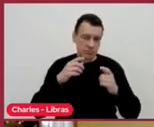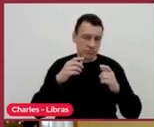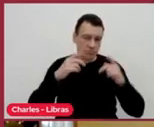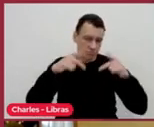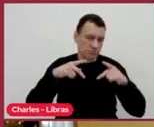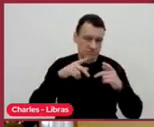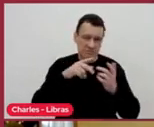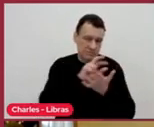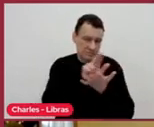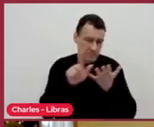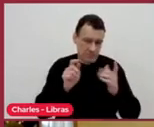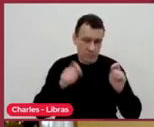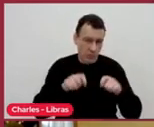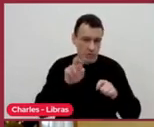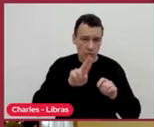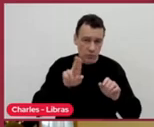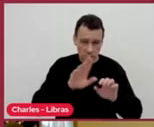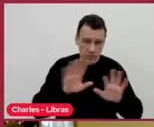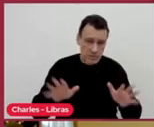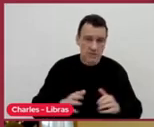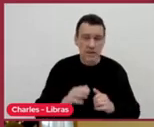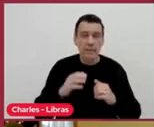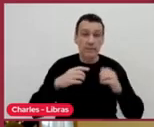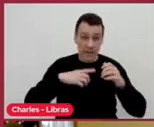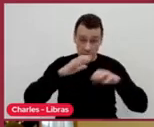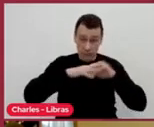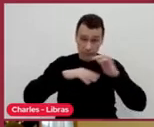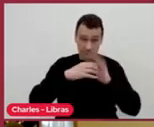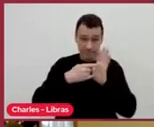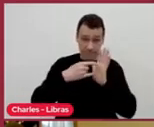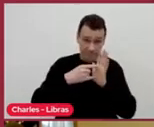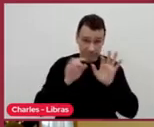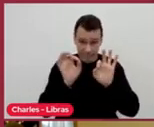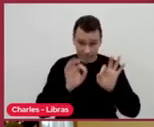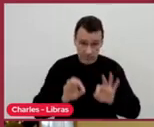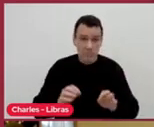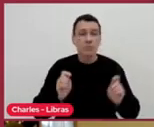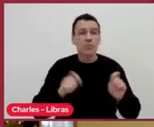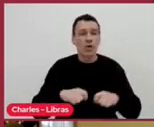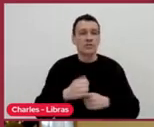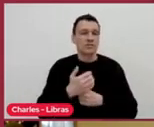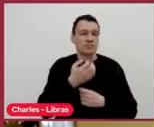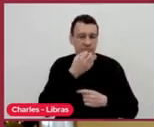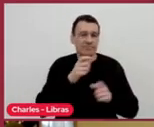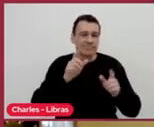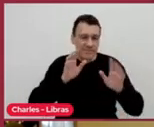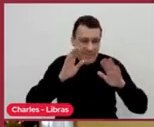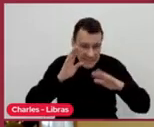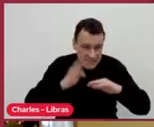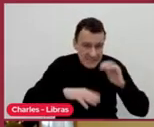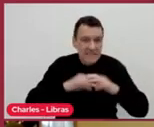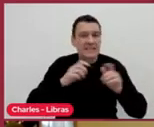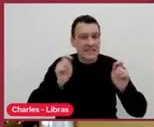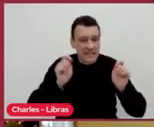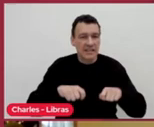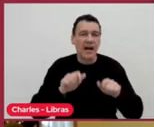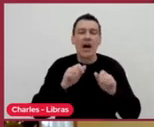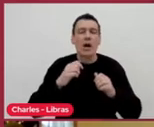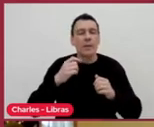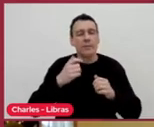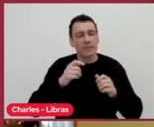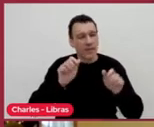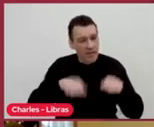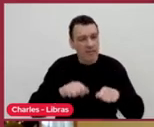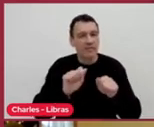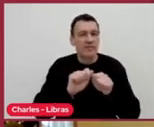we can have a language that's optimized for programming happiness, but what exactly is happiness? Sometimes